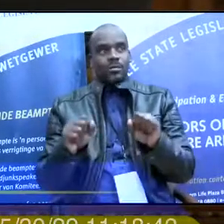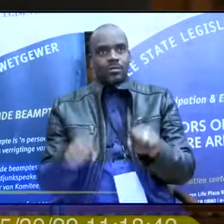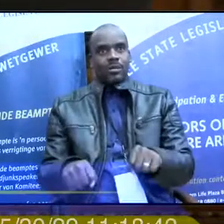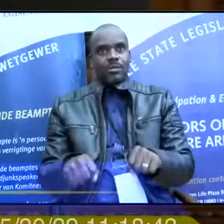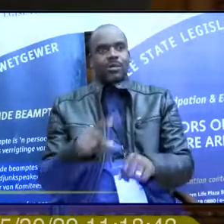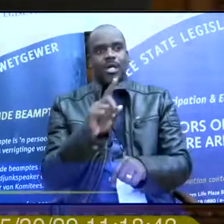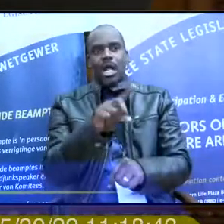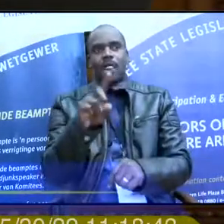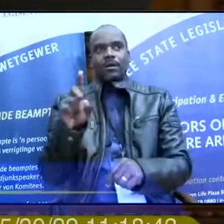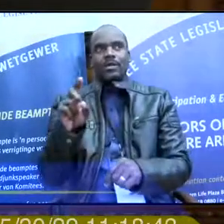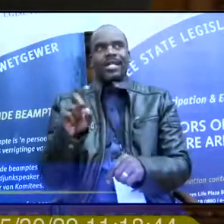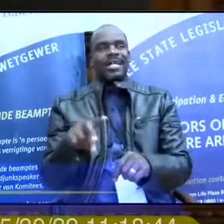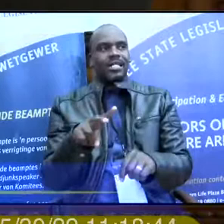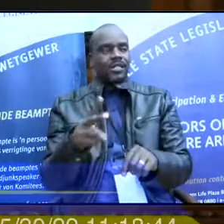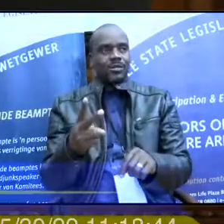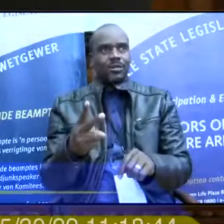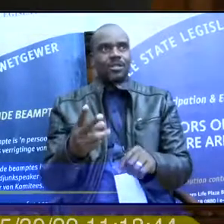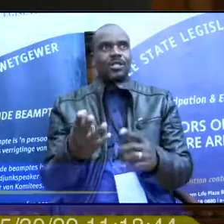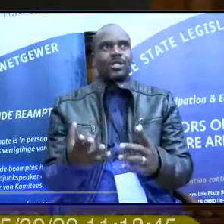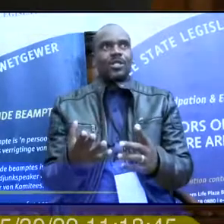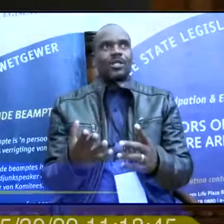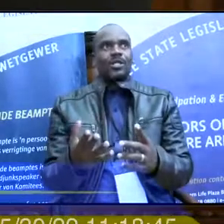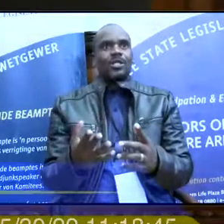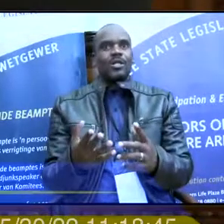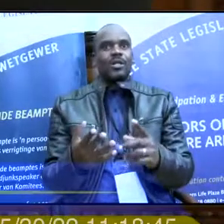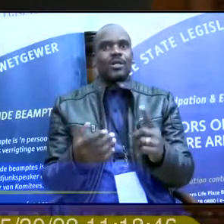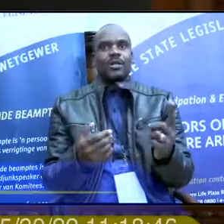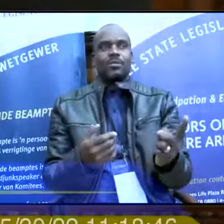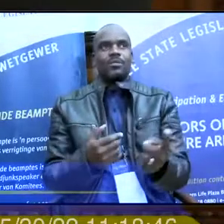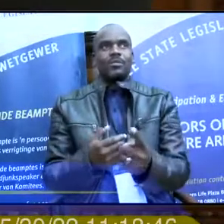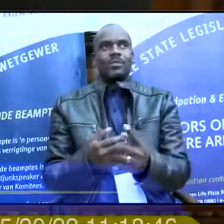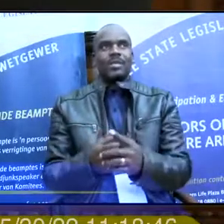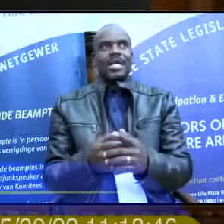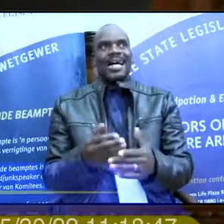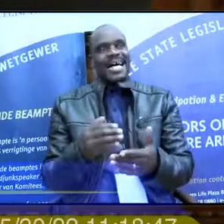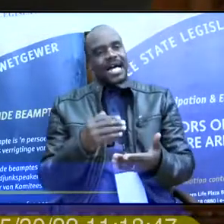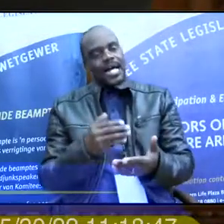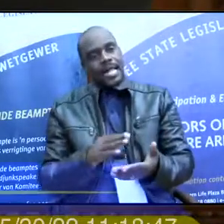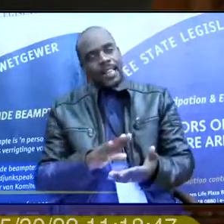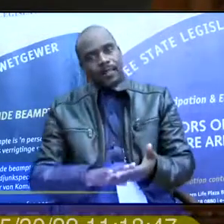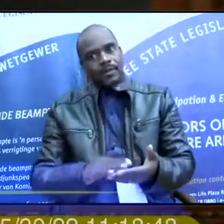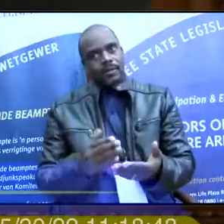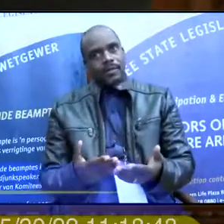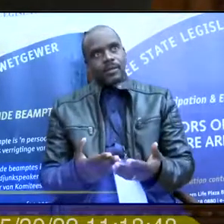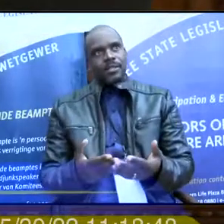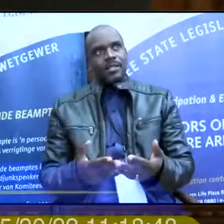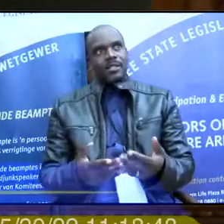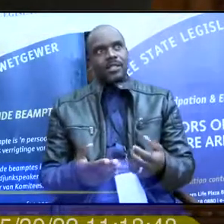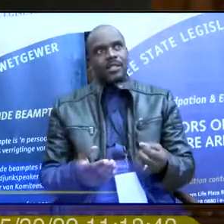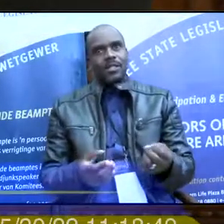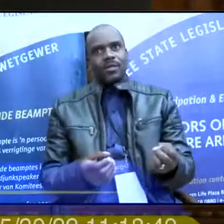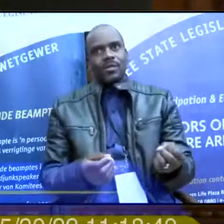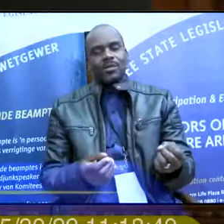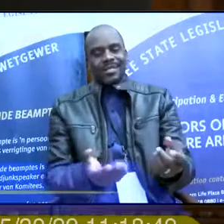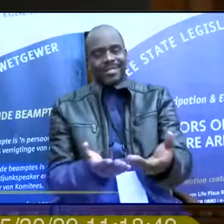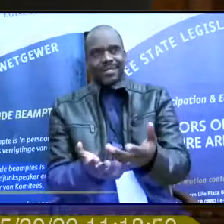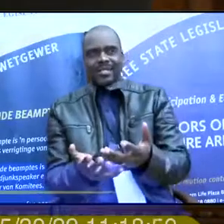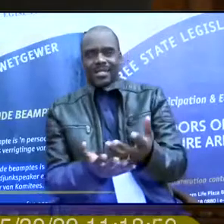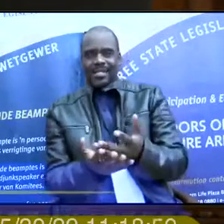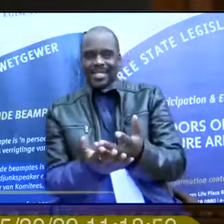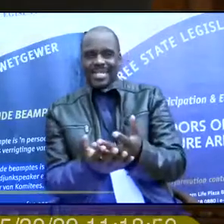projects to various districts and for example off my head manga wound received